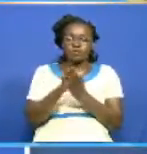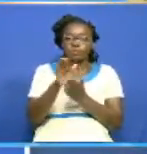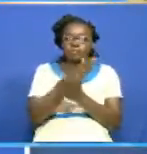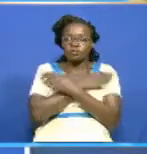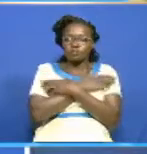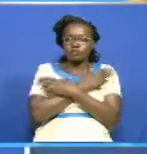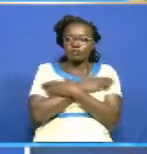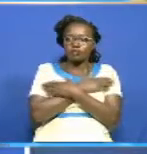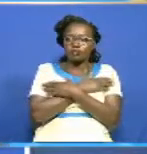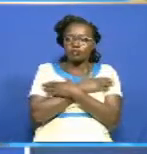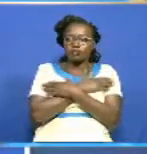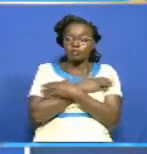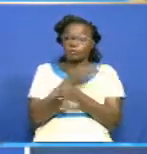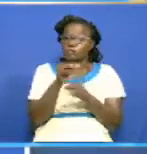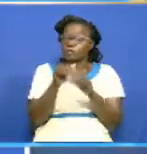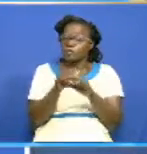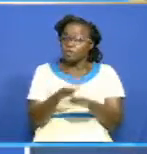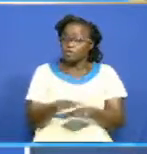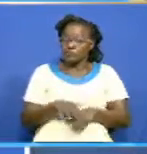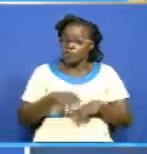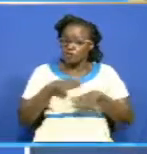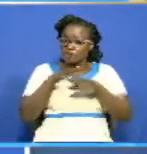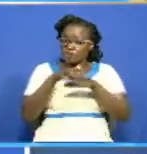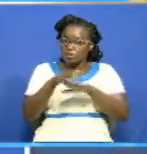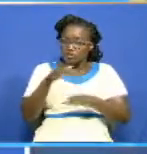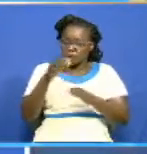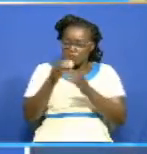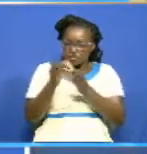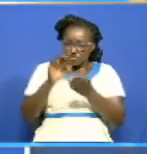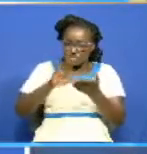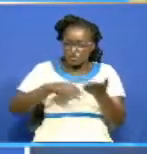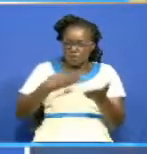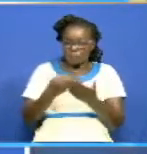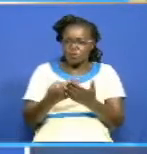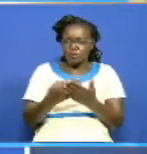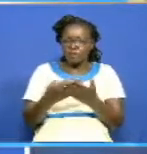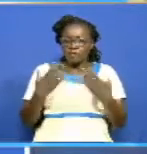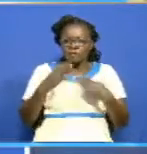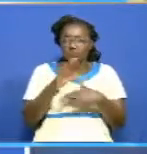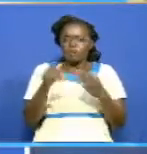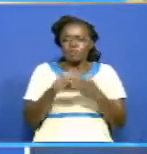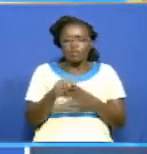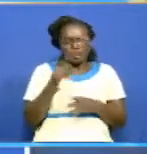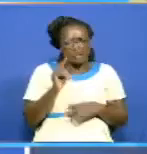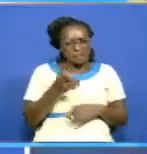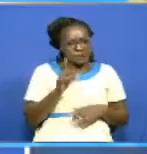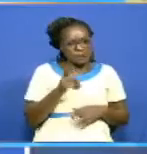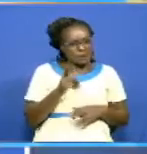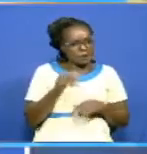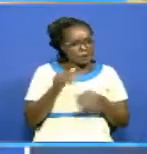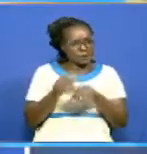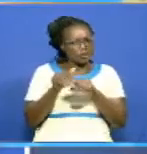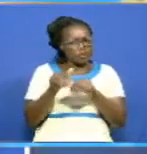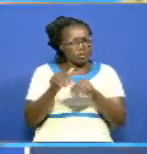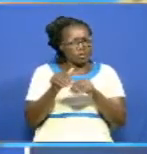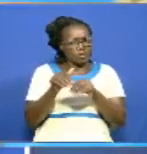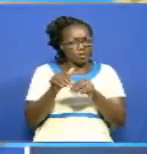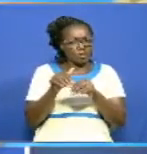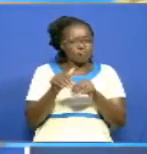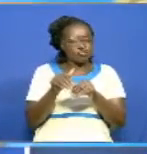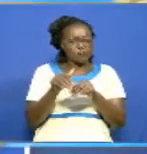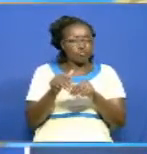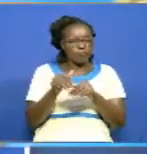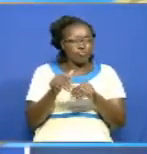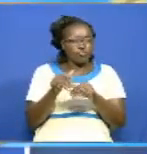ati ukiendelea utaingia shimo. Kila mtu anakuambia hii njia unafuata ni njia